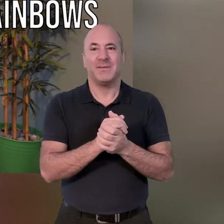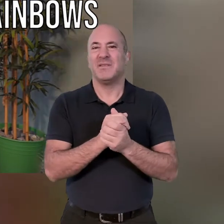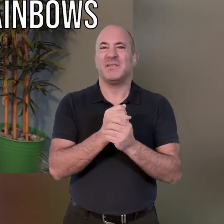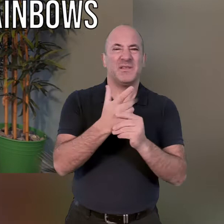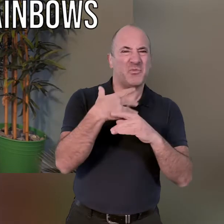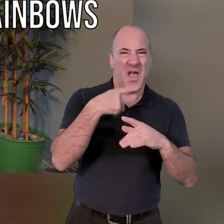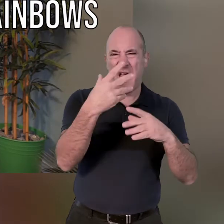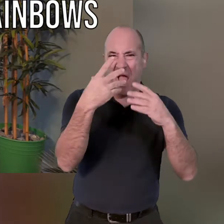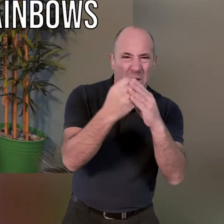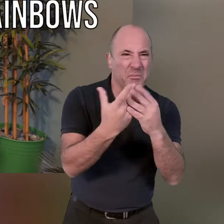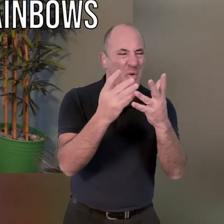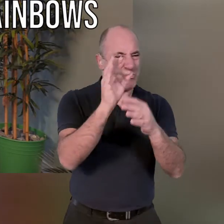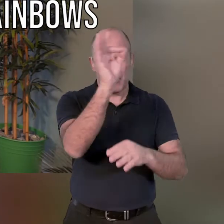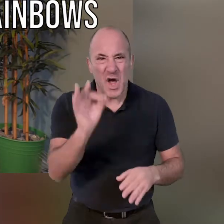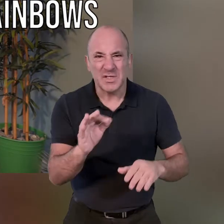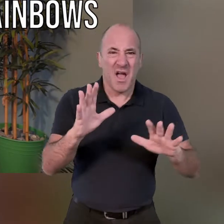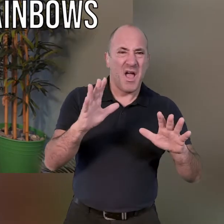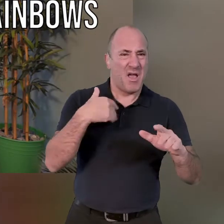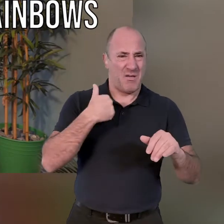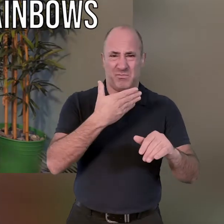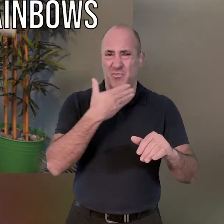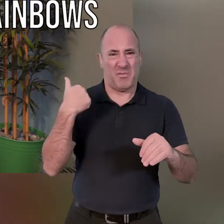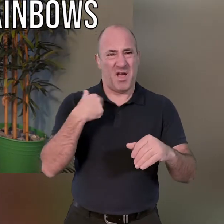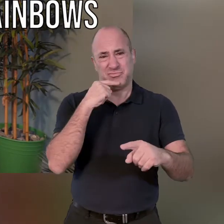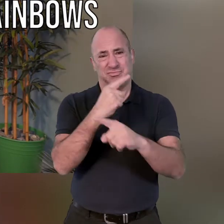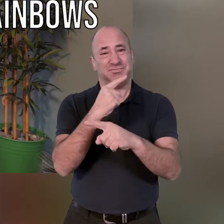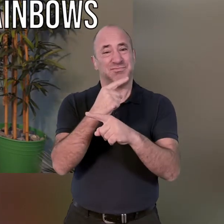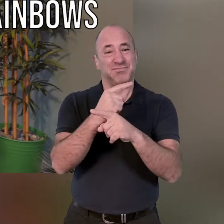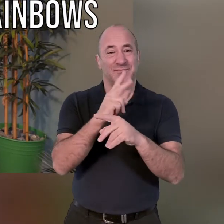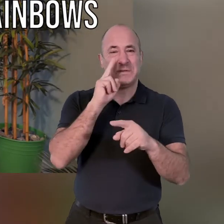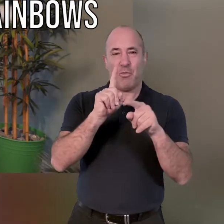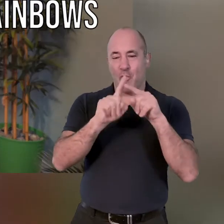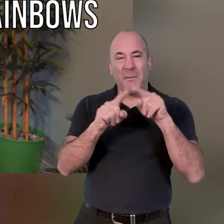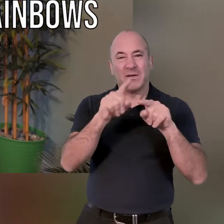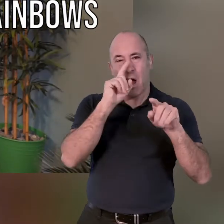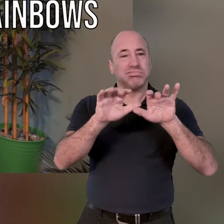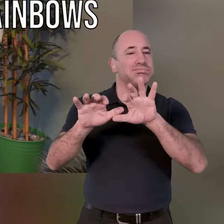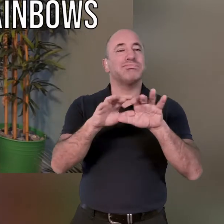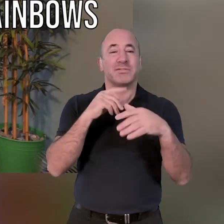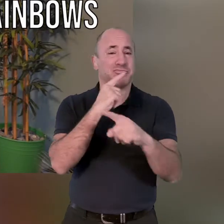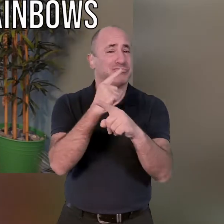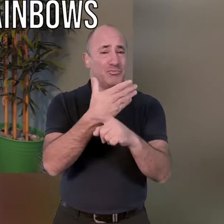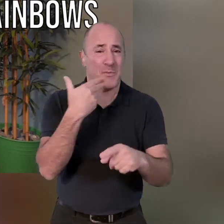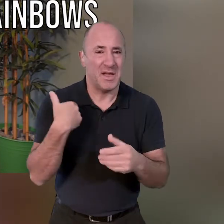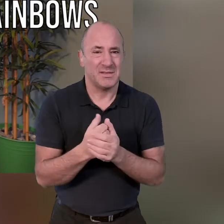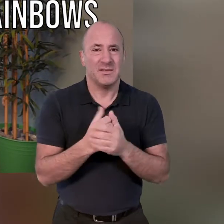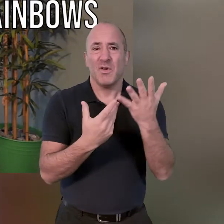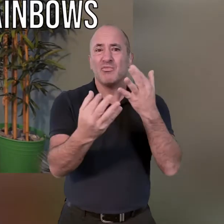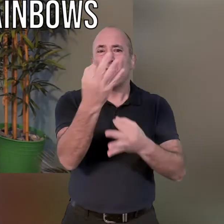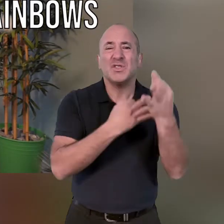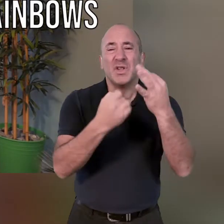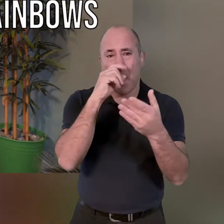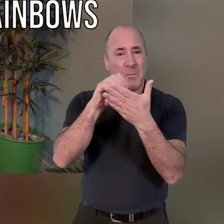if you do need any help or any questions of that, I'll be more than happy to chat to you guys in the comments section down below. So if you do have any questions,